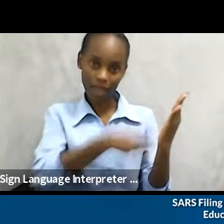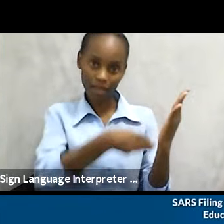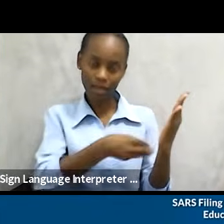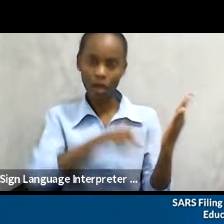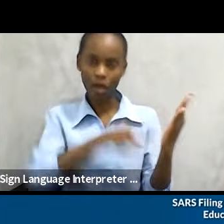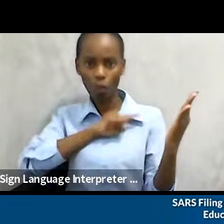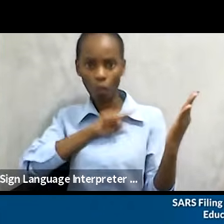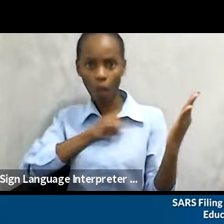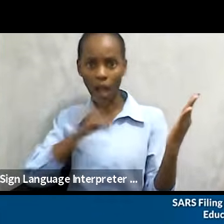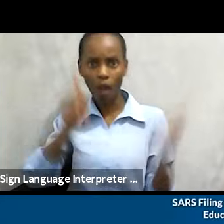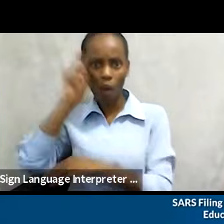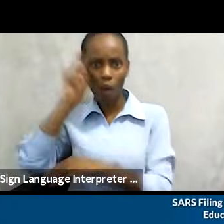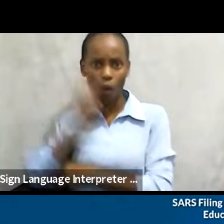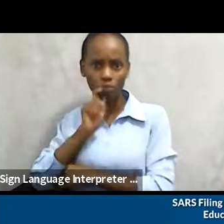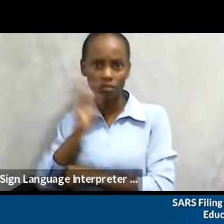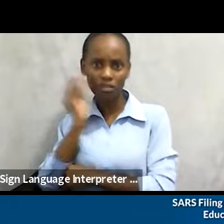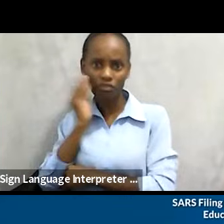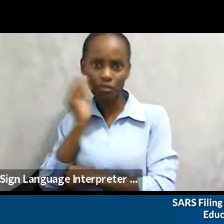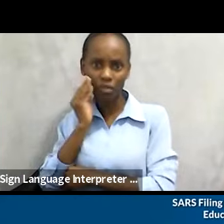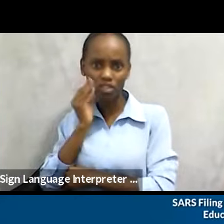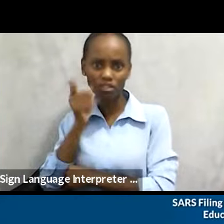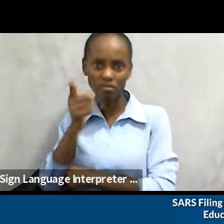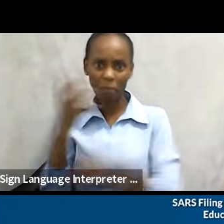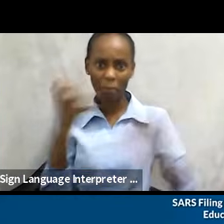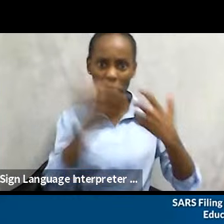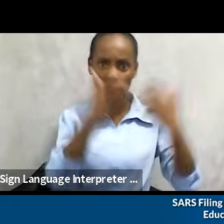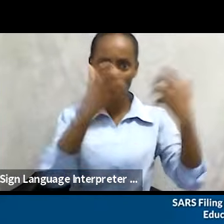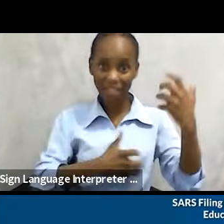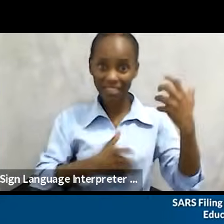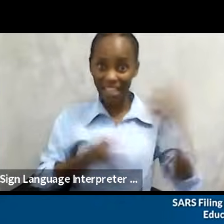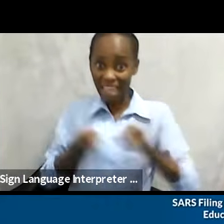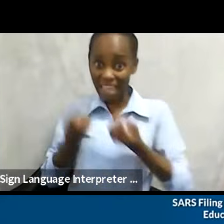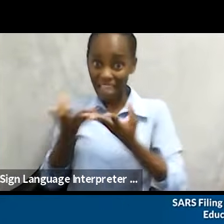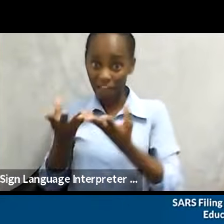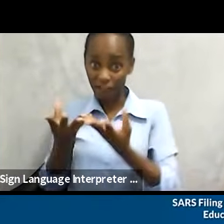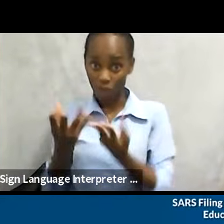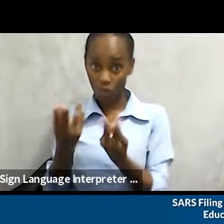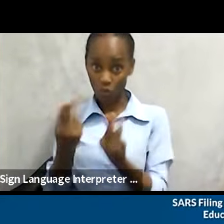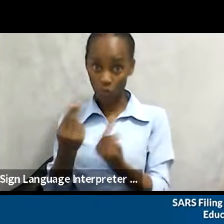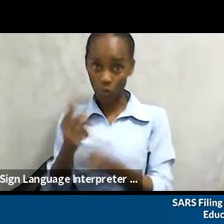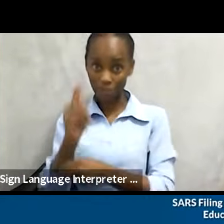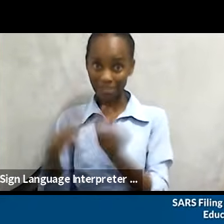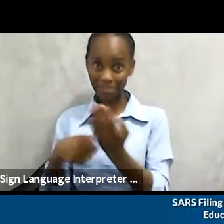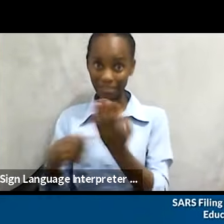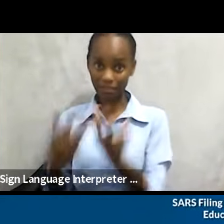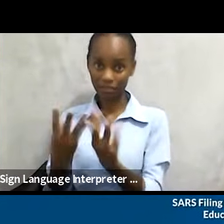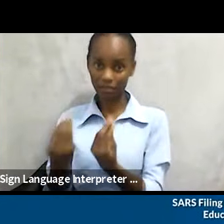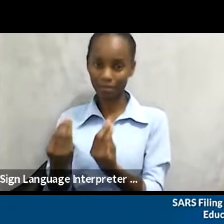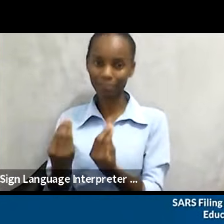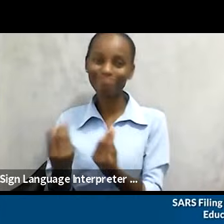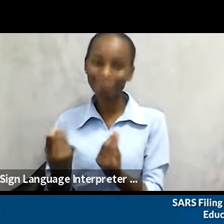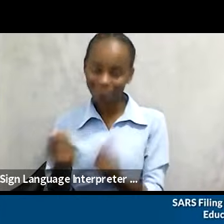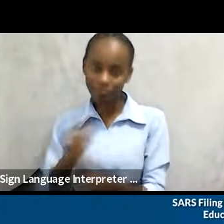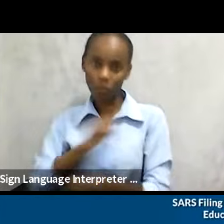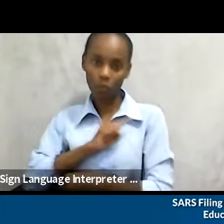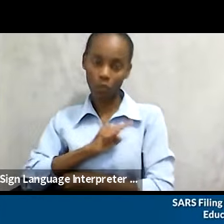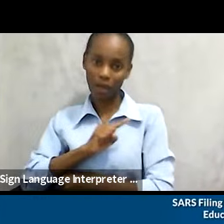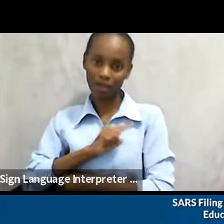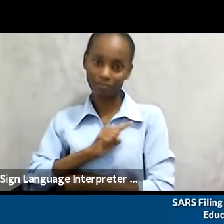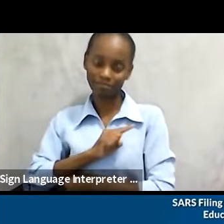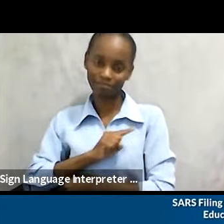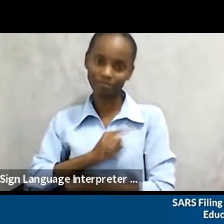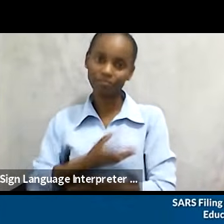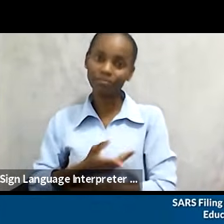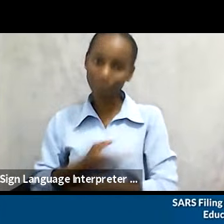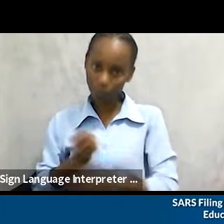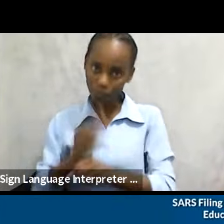tax number when the contact details or your details are not correct on our system via our contact center is to